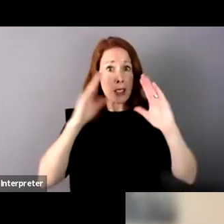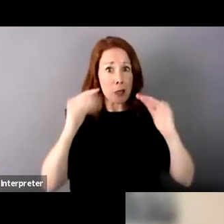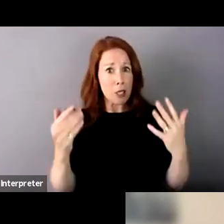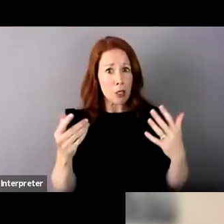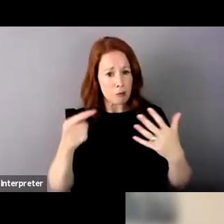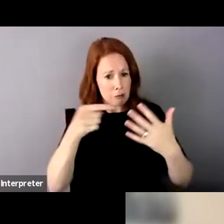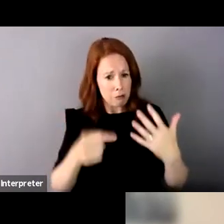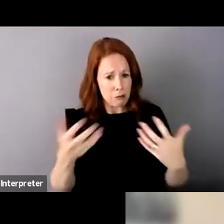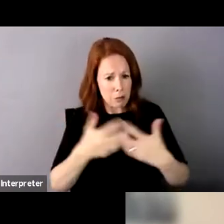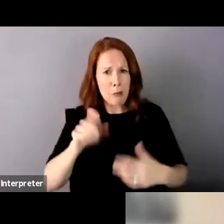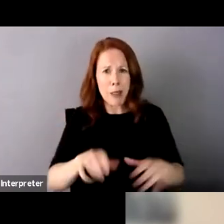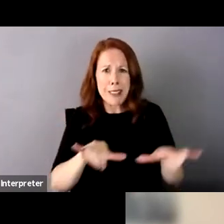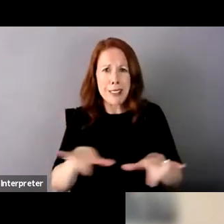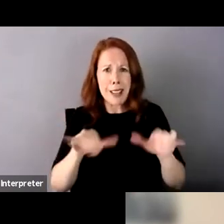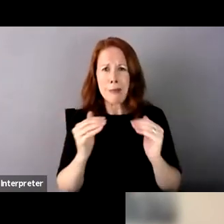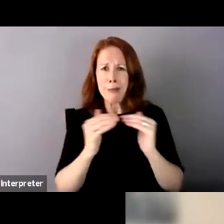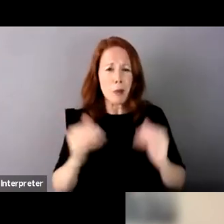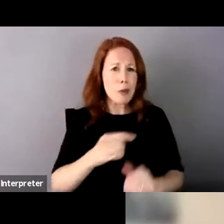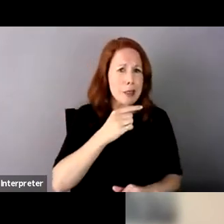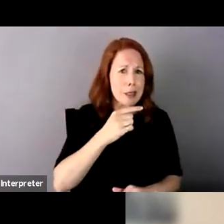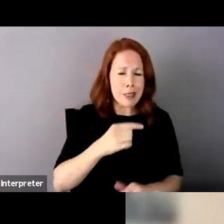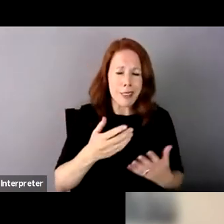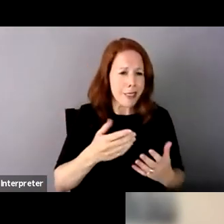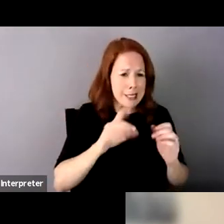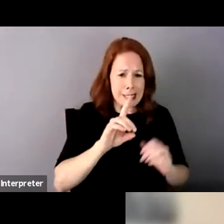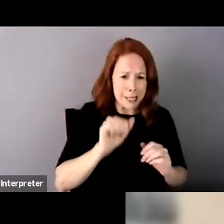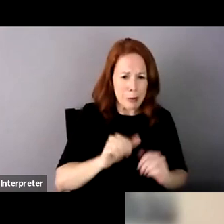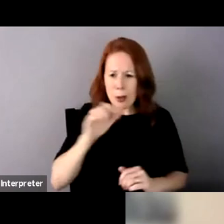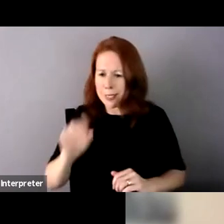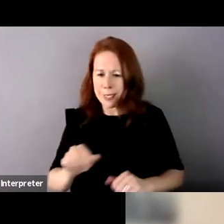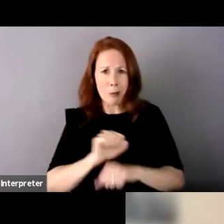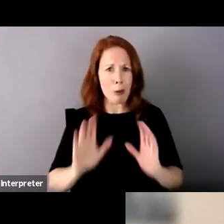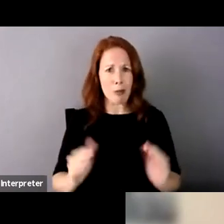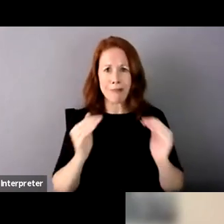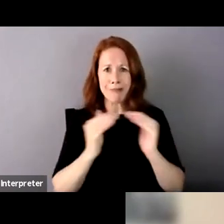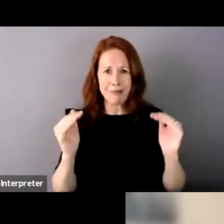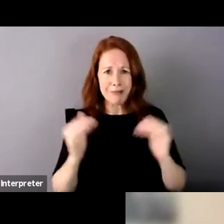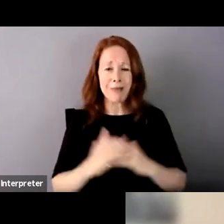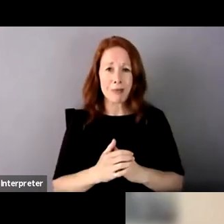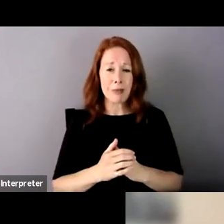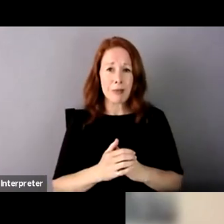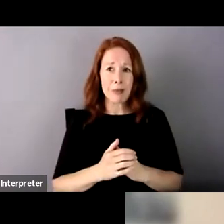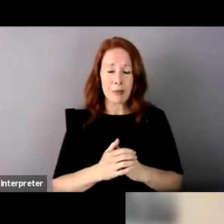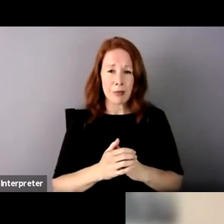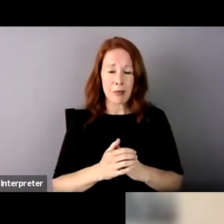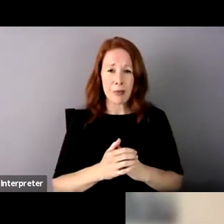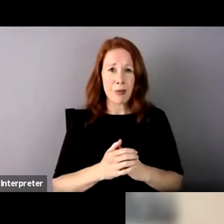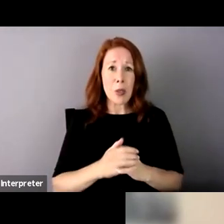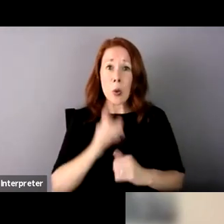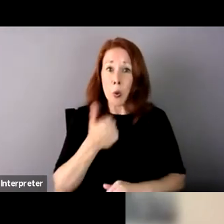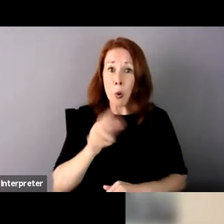So, I would say that the feedback that I get from the employers are consistently across the board